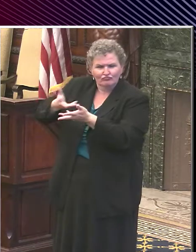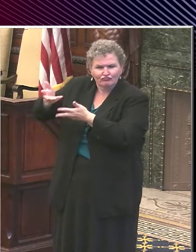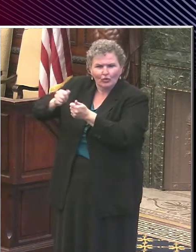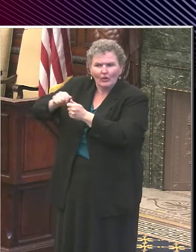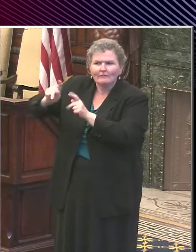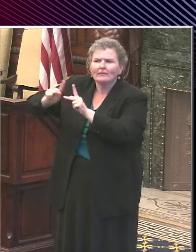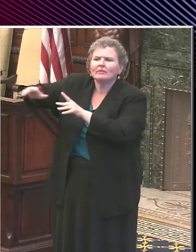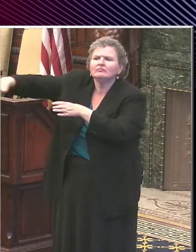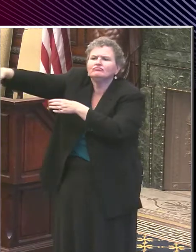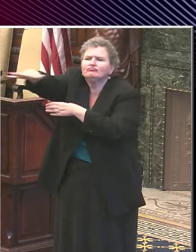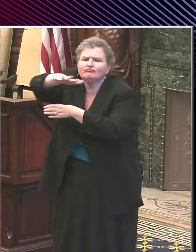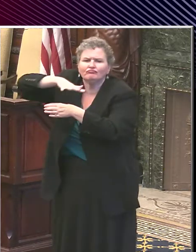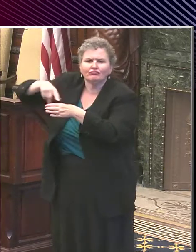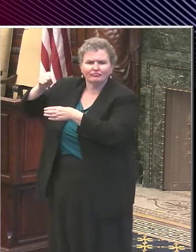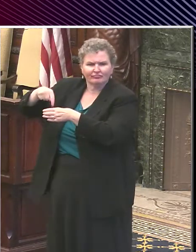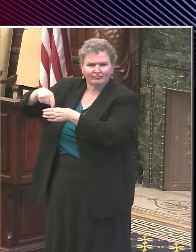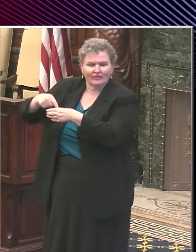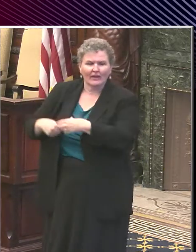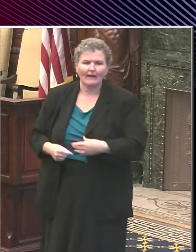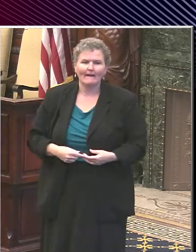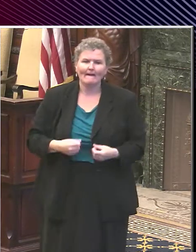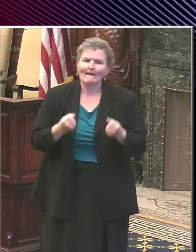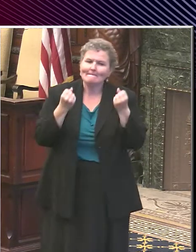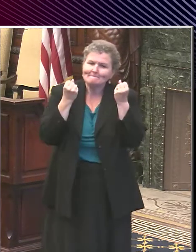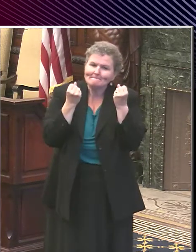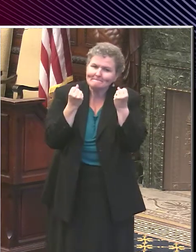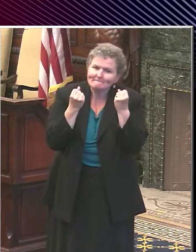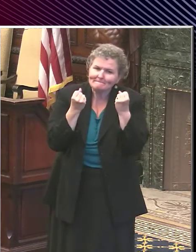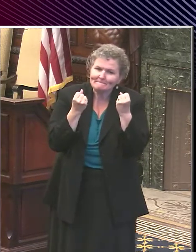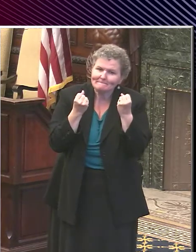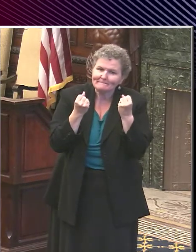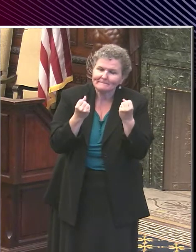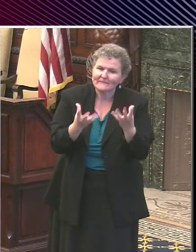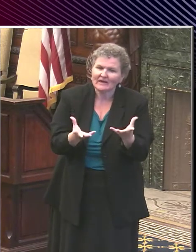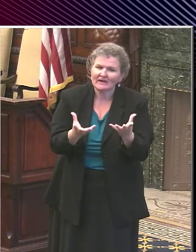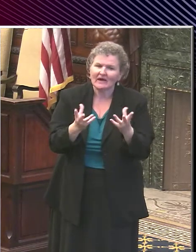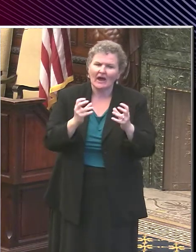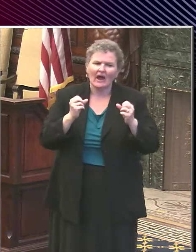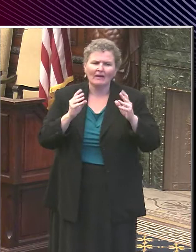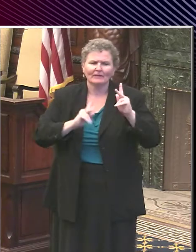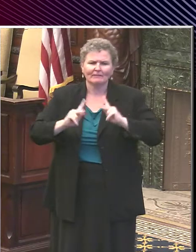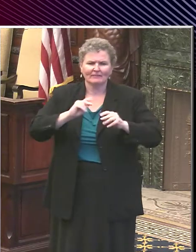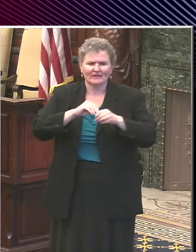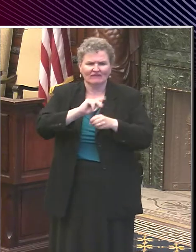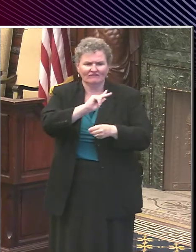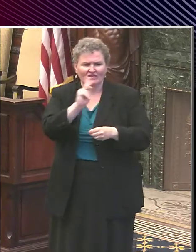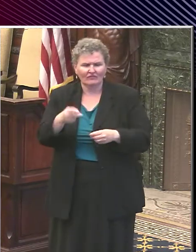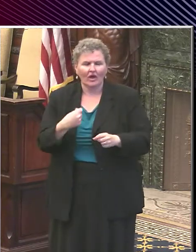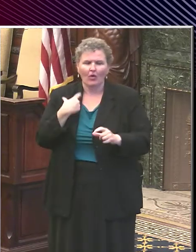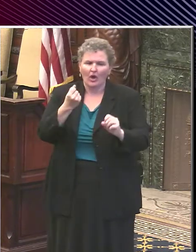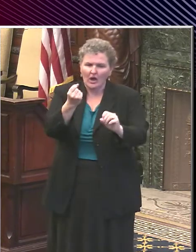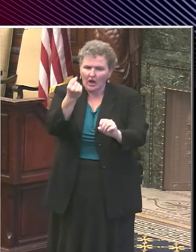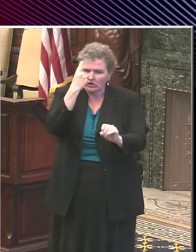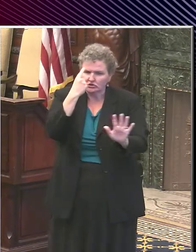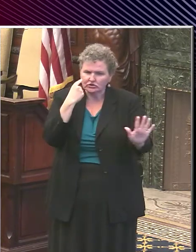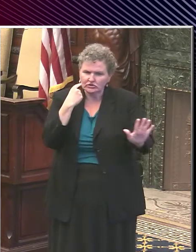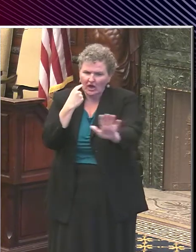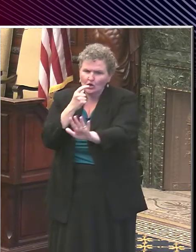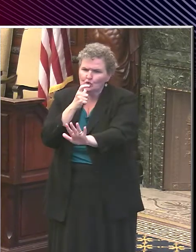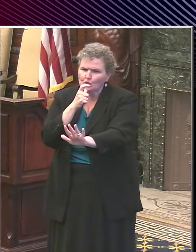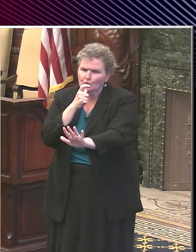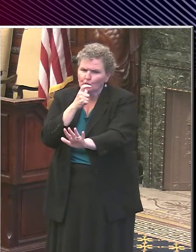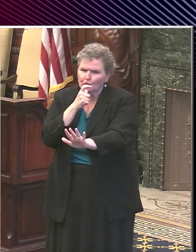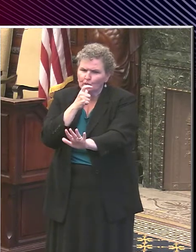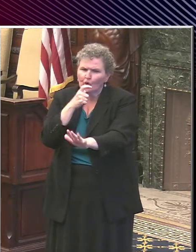have a view of government workers as somehow some kind of bureaucrat. We want people in Philadelphia to understand who the people are who are doing this work,